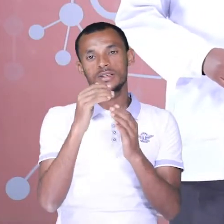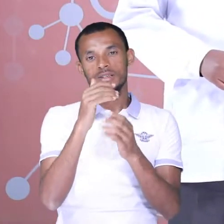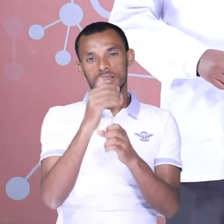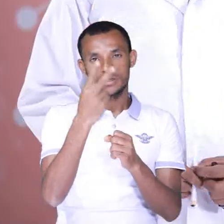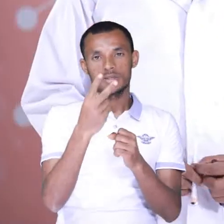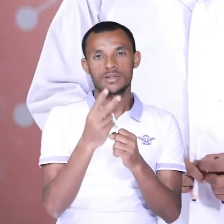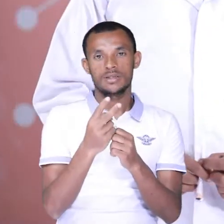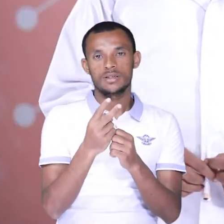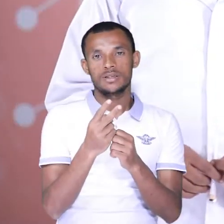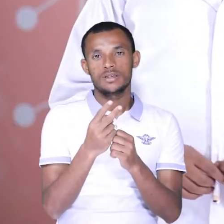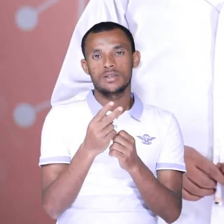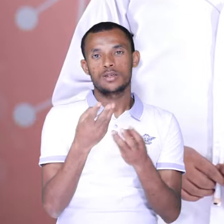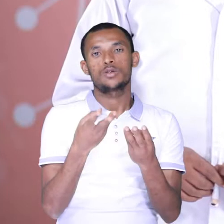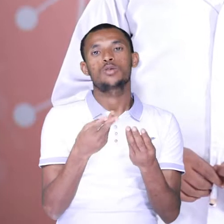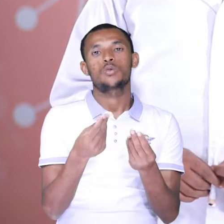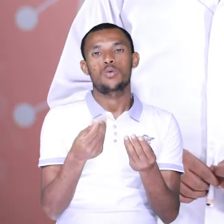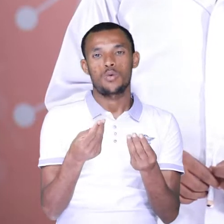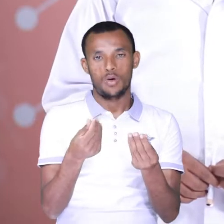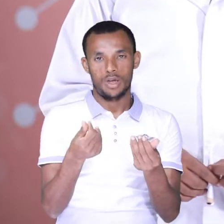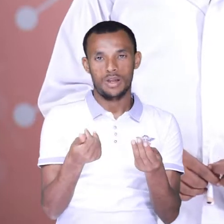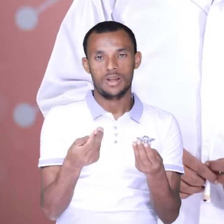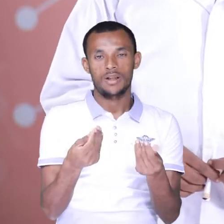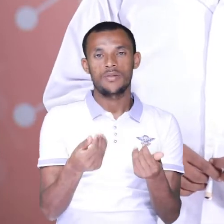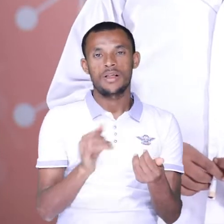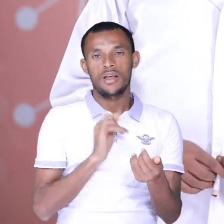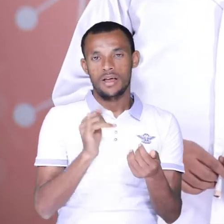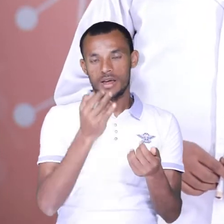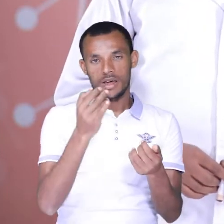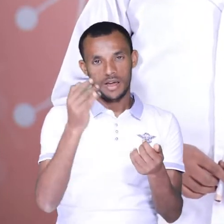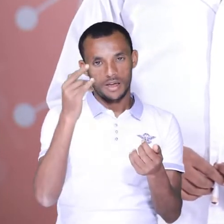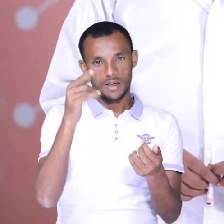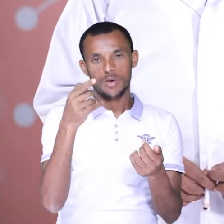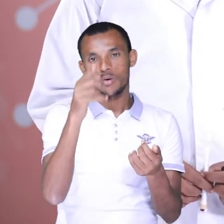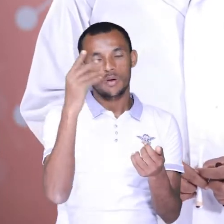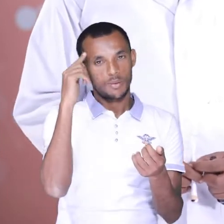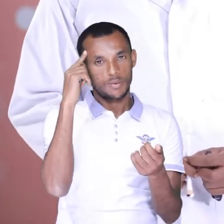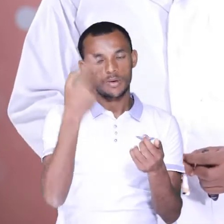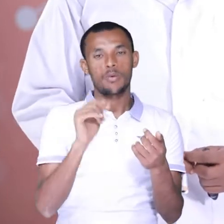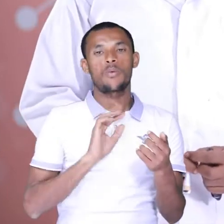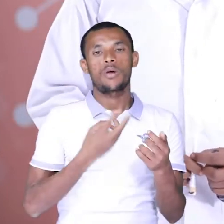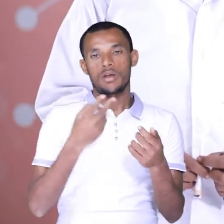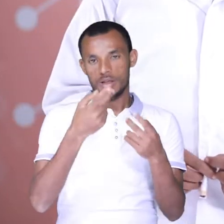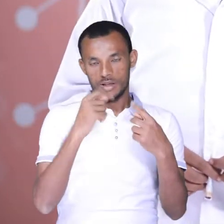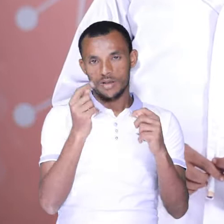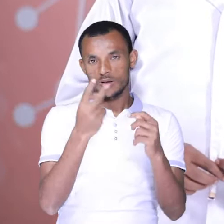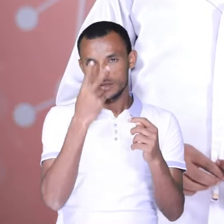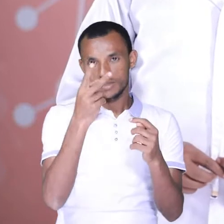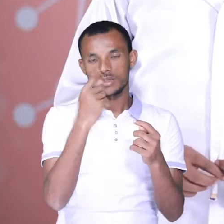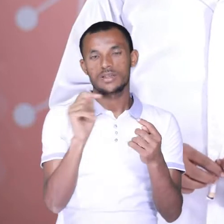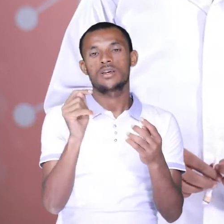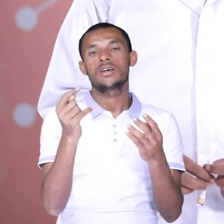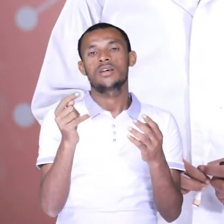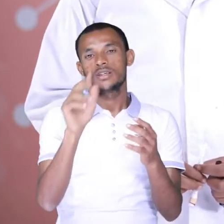to see soil. As you remember, we tried to see the three components